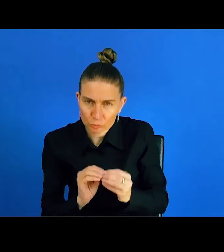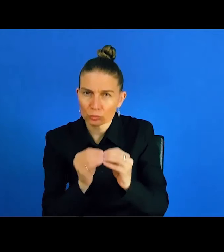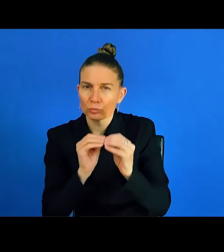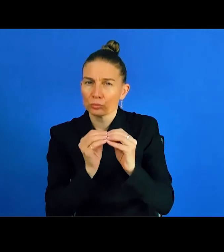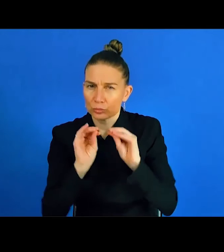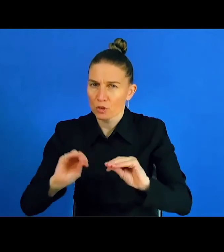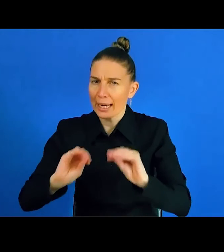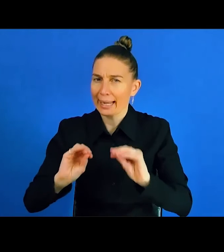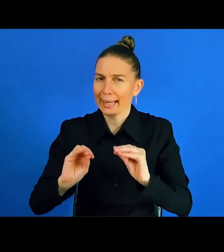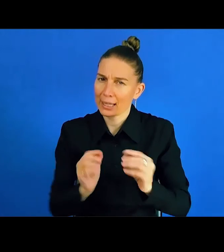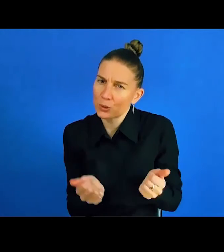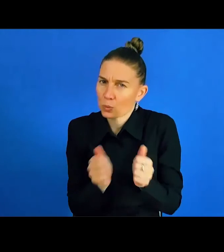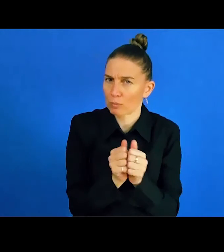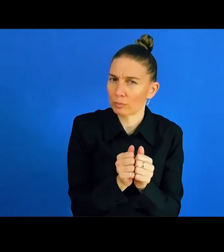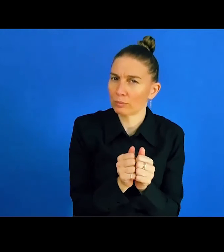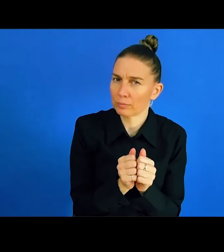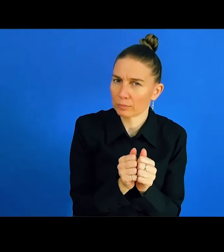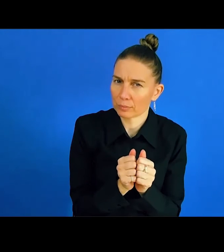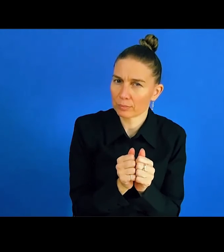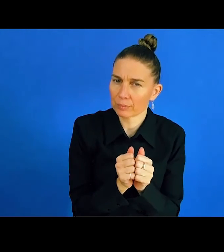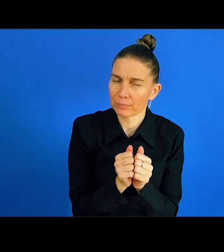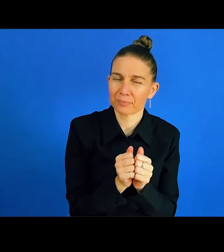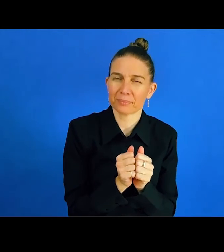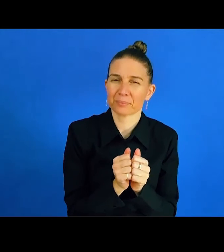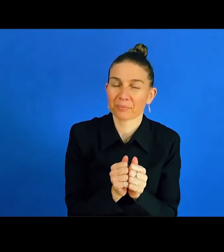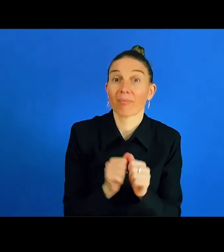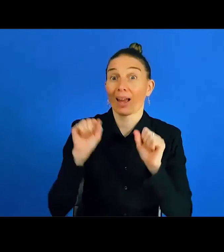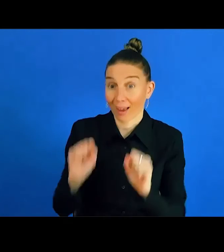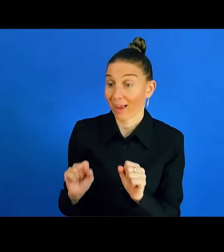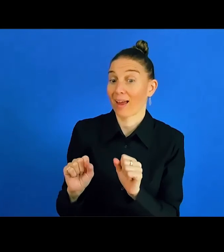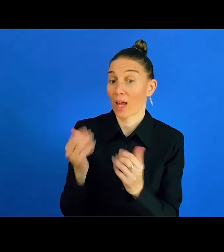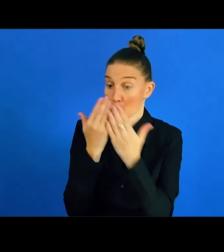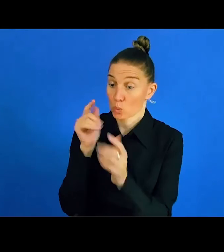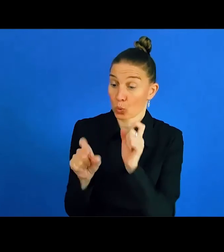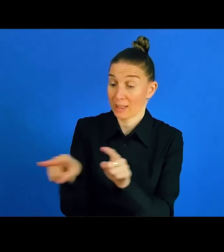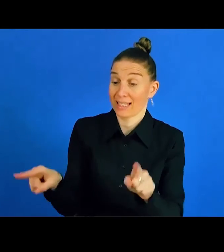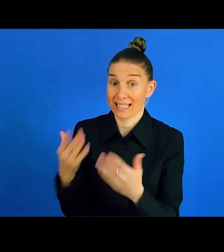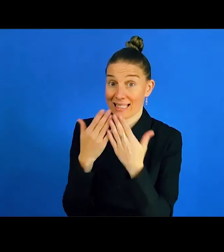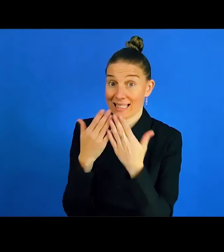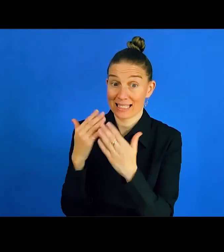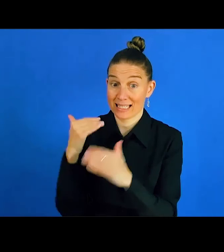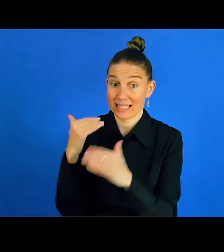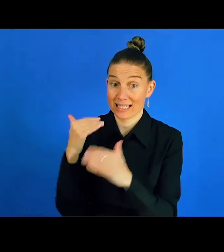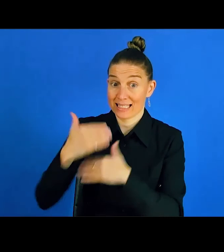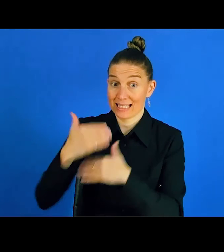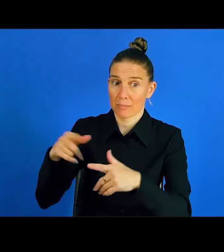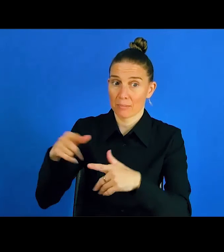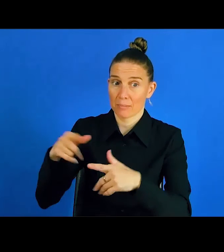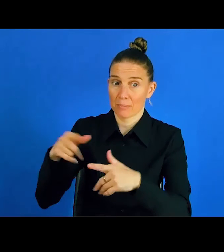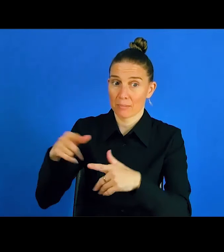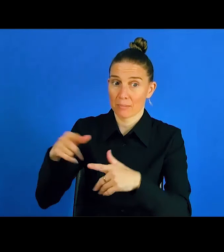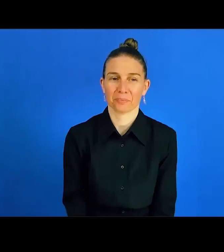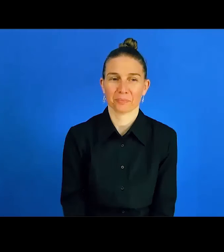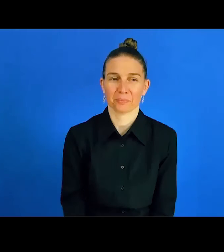the inclusiveness for the students with disabilities. And the number two is that we also,